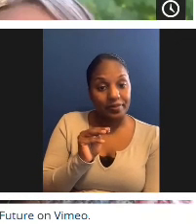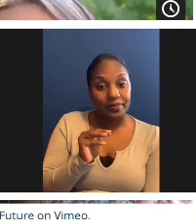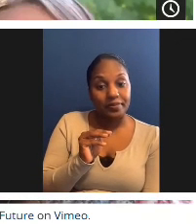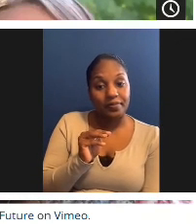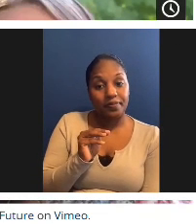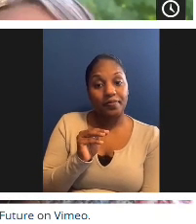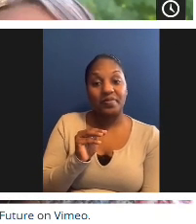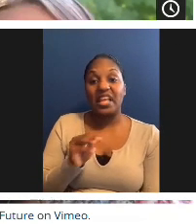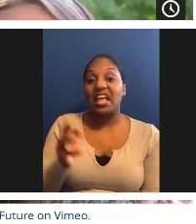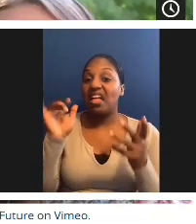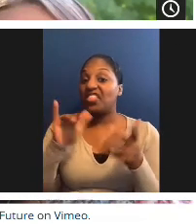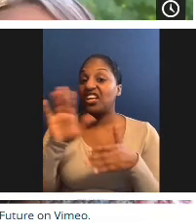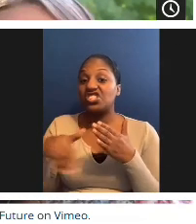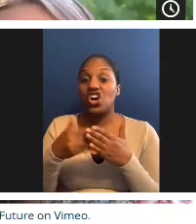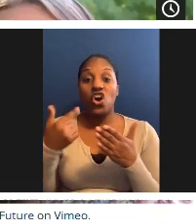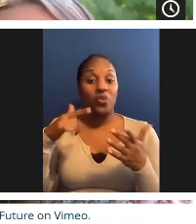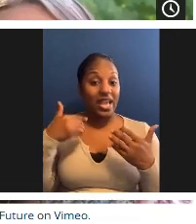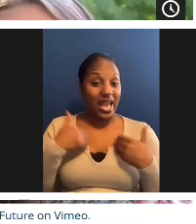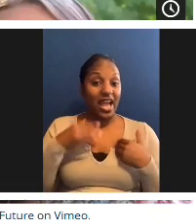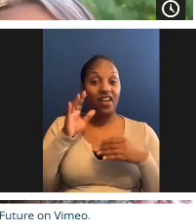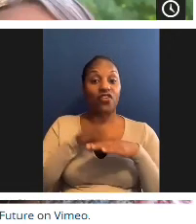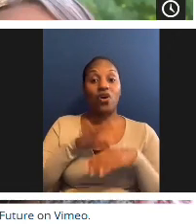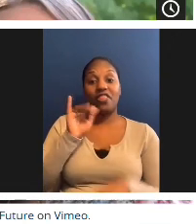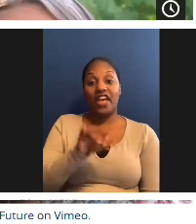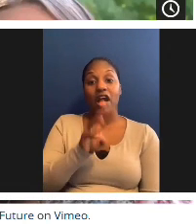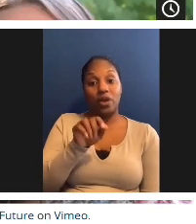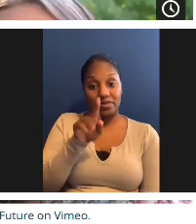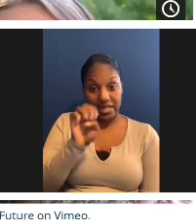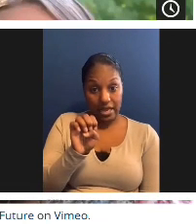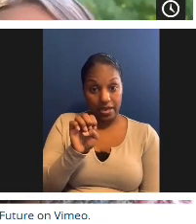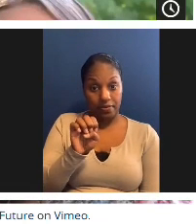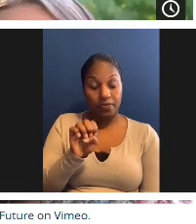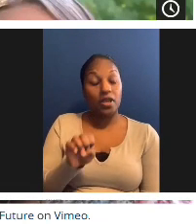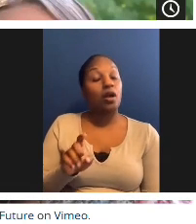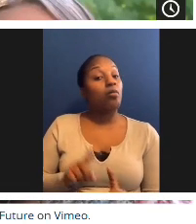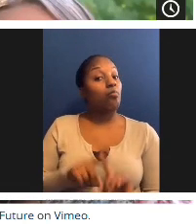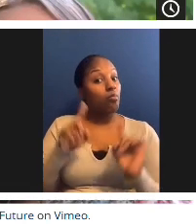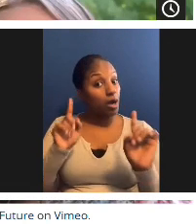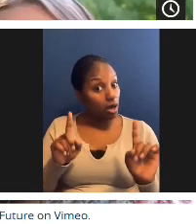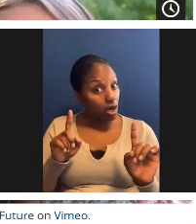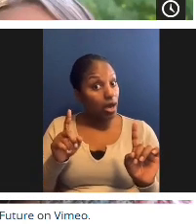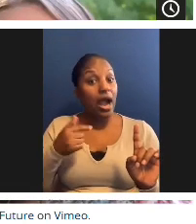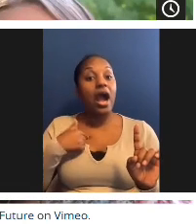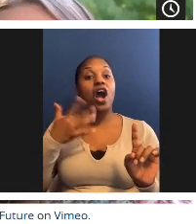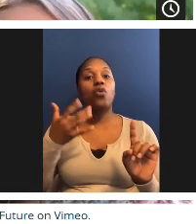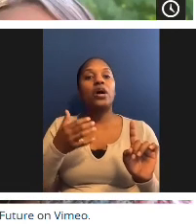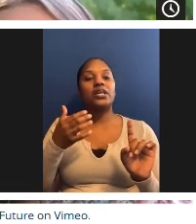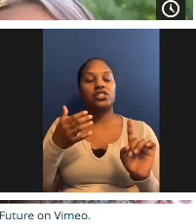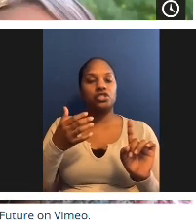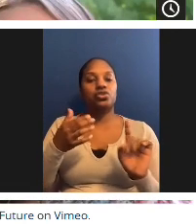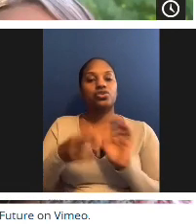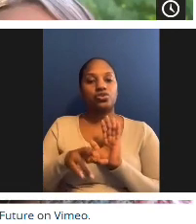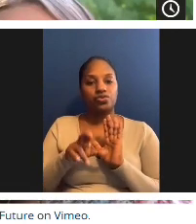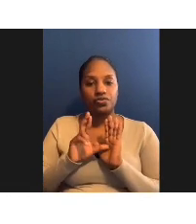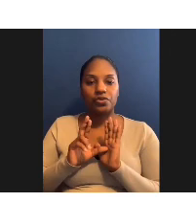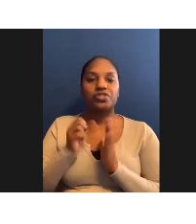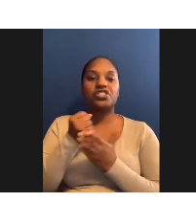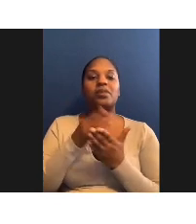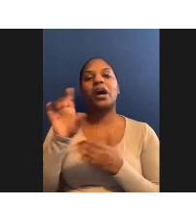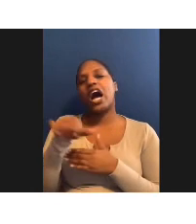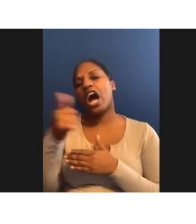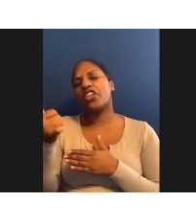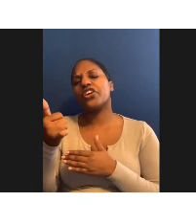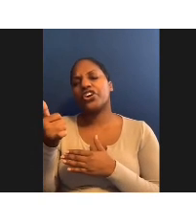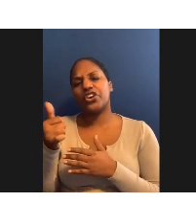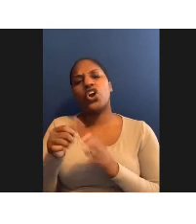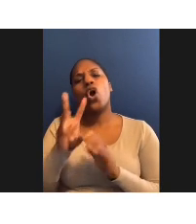That is all we have on this website. However, I do want to go over some other websites with